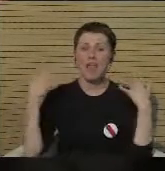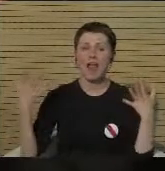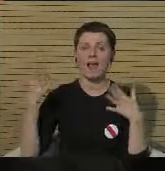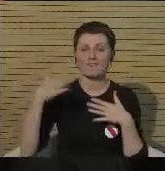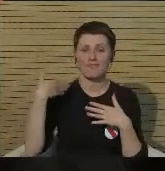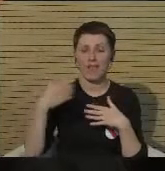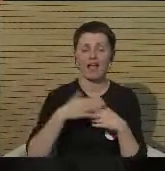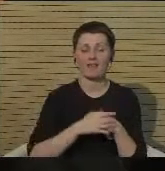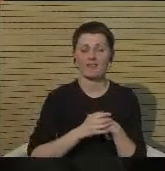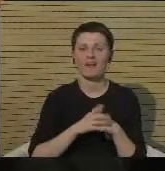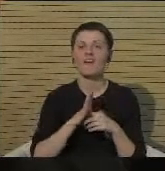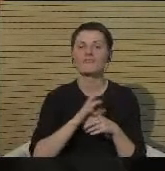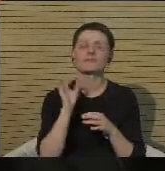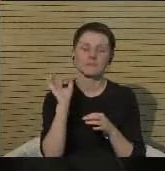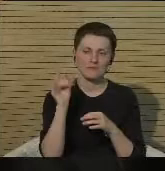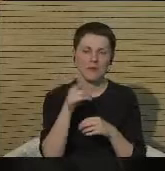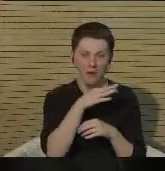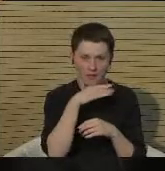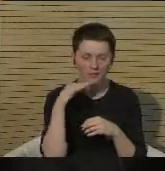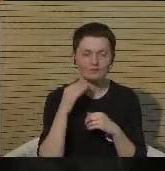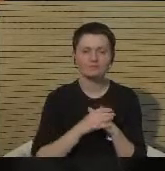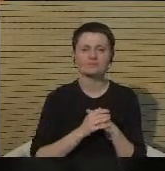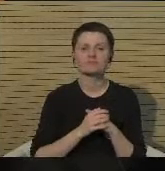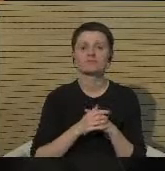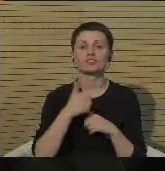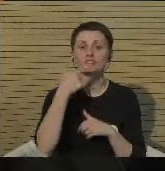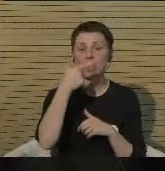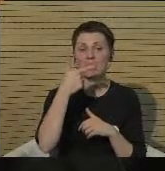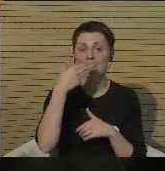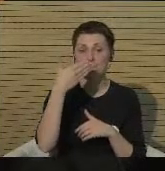they are keeping a big Belarusian flag,